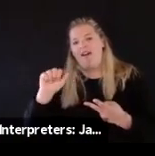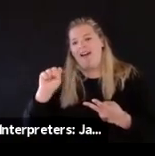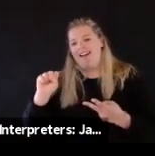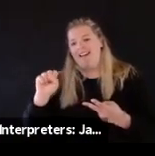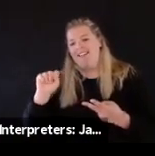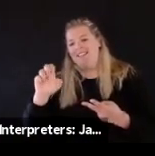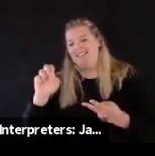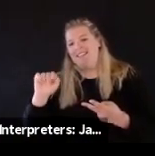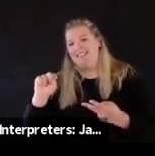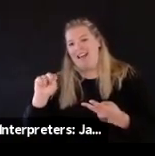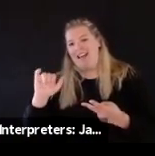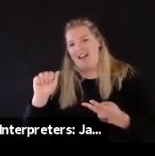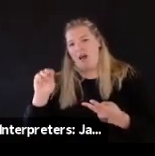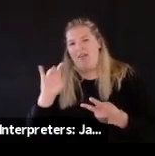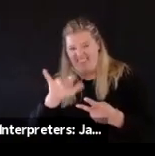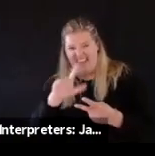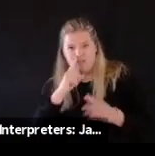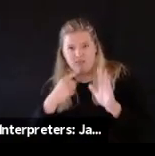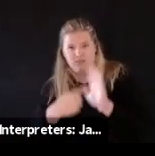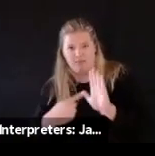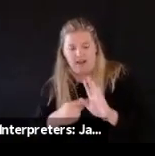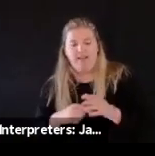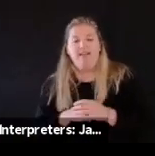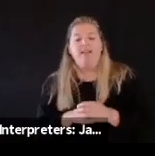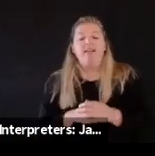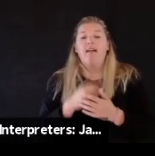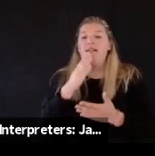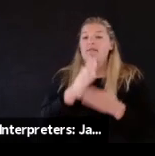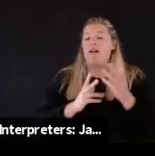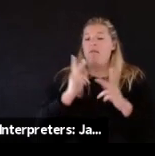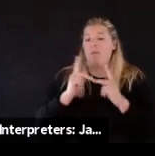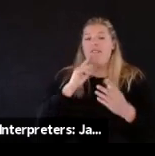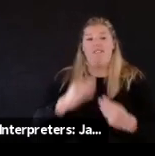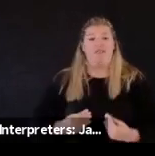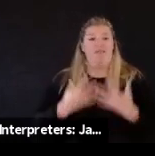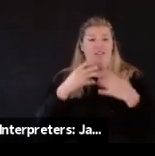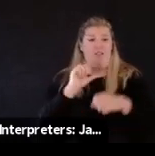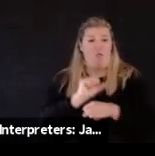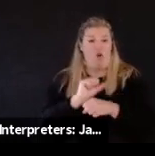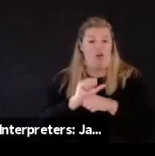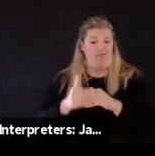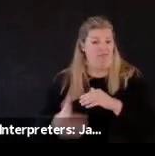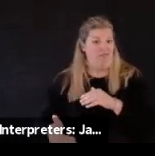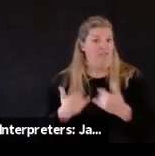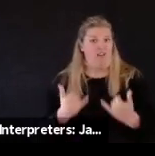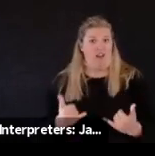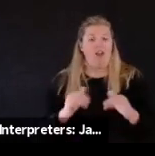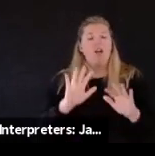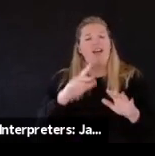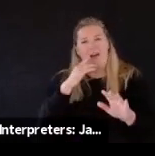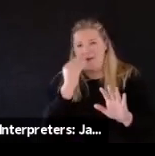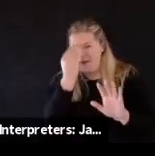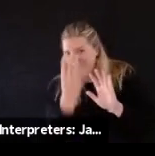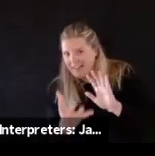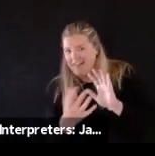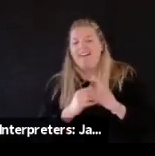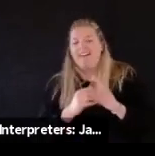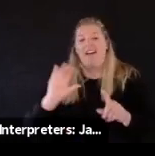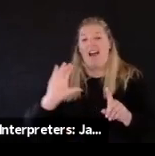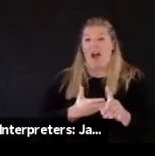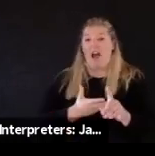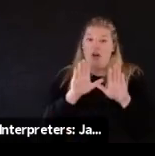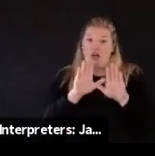we have leaders from our past who have been able to inspire the work we are doing today. But can I just say that our children can